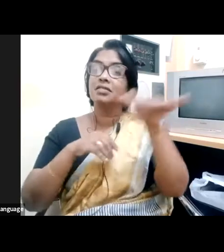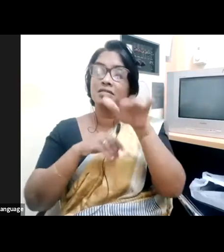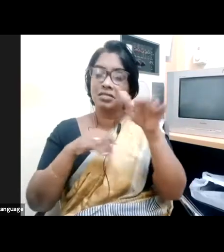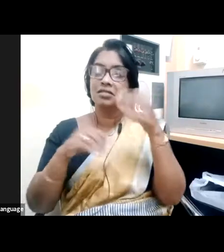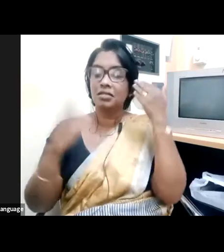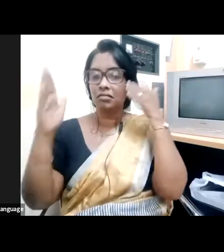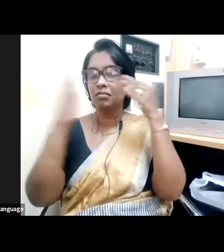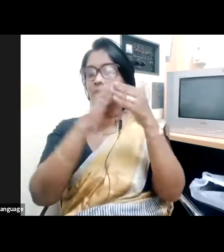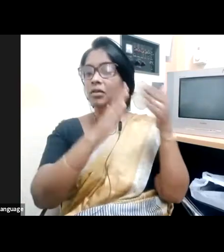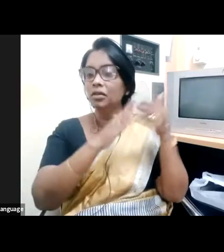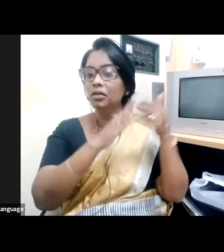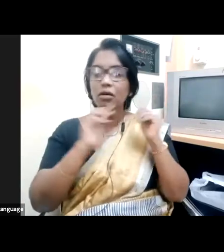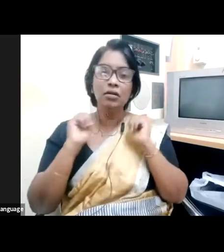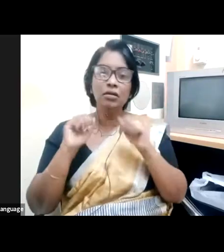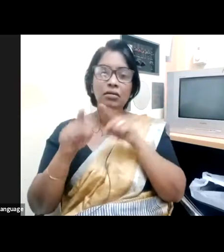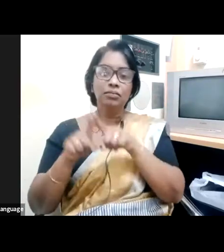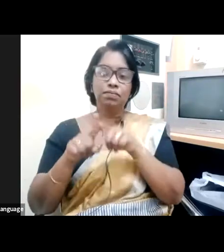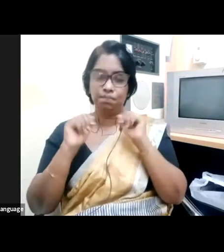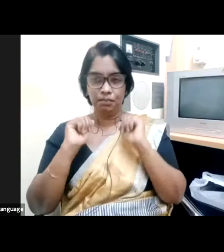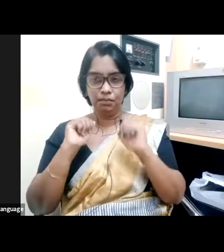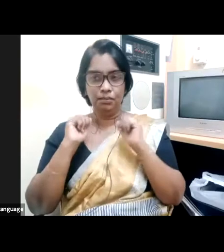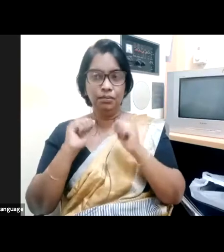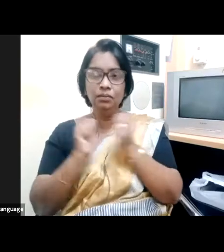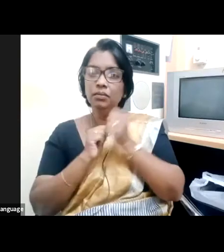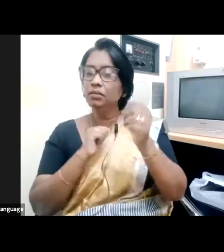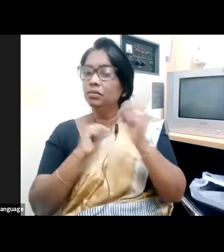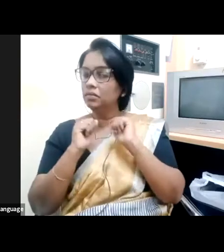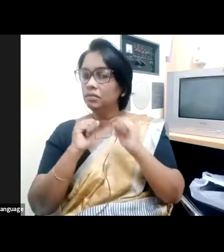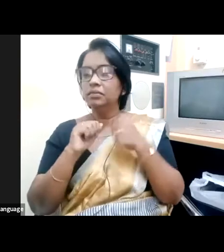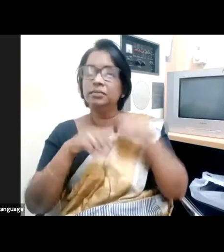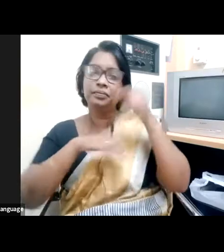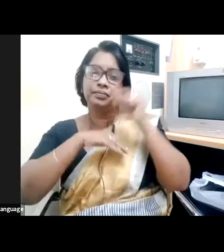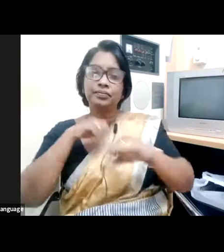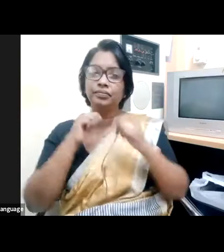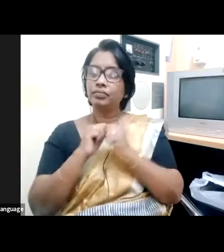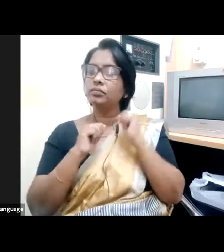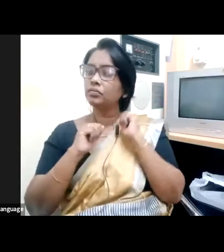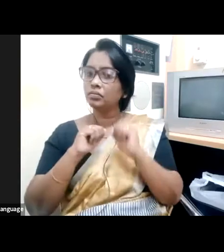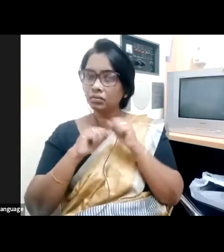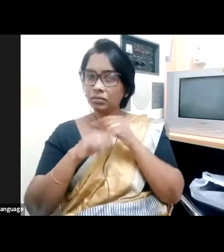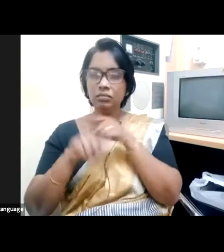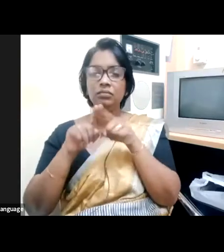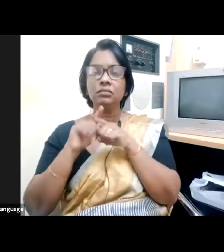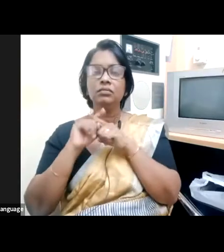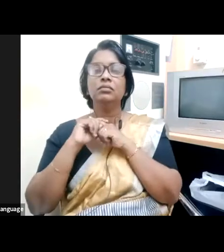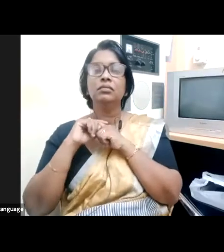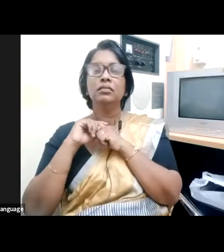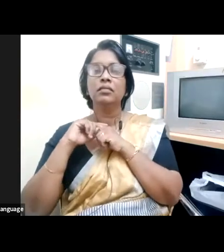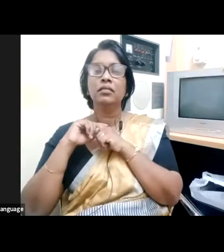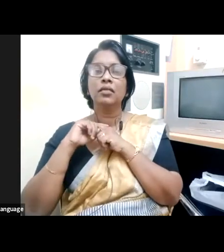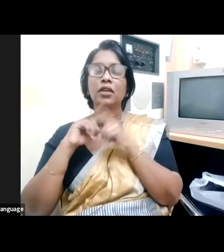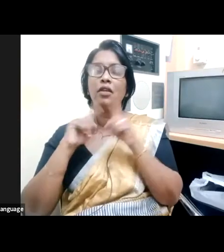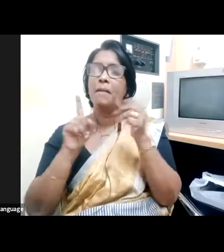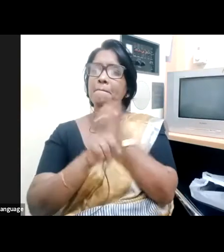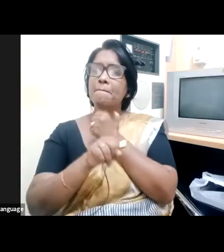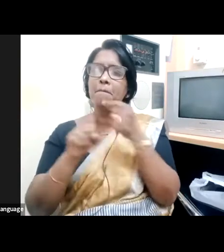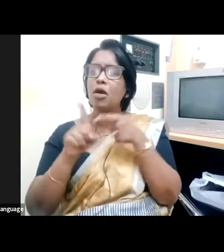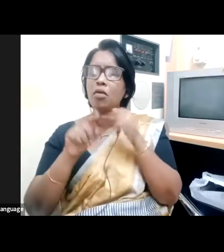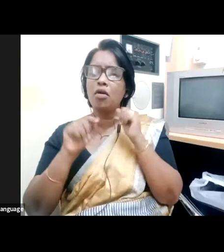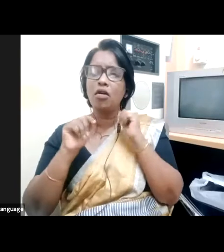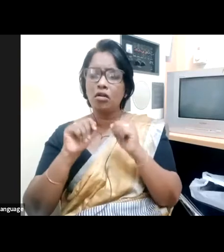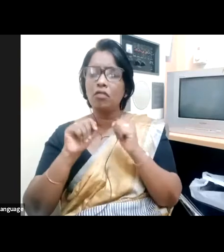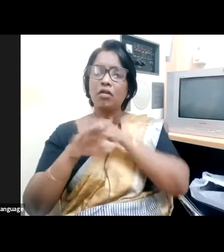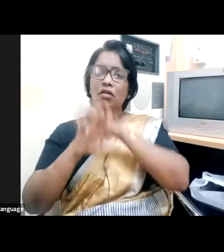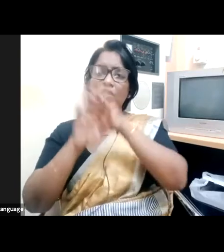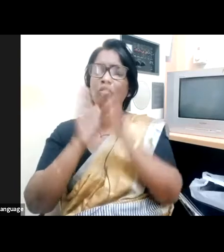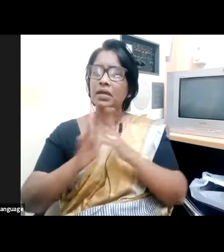What are we creating? And how best can we bring about a great impact for all of these, right? So therefore, I